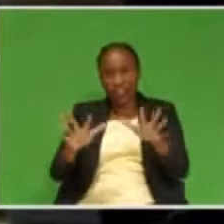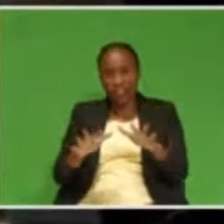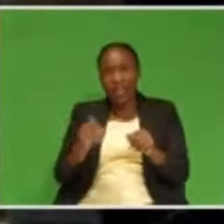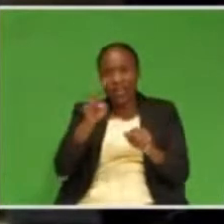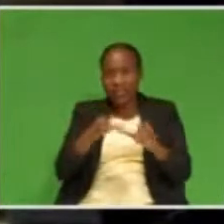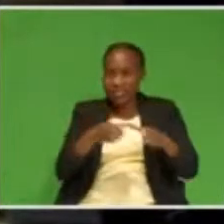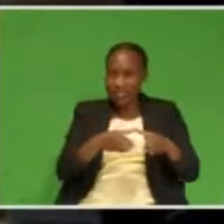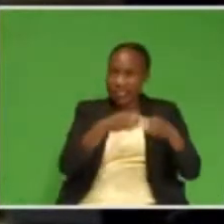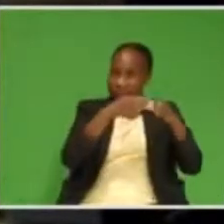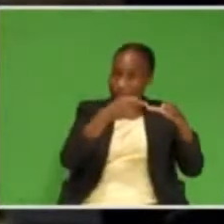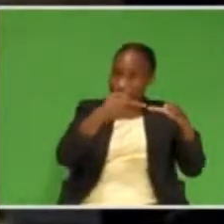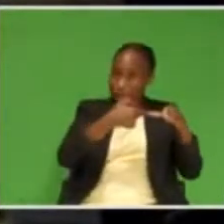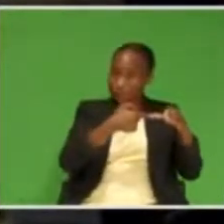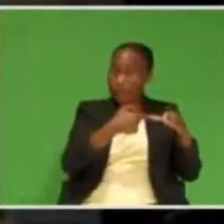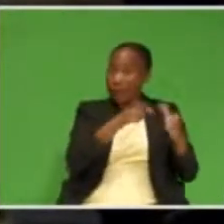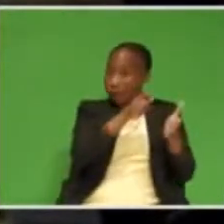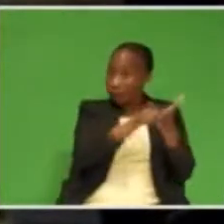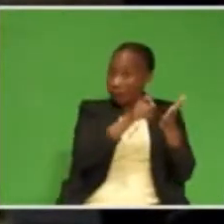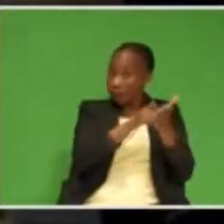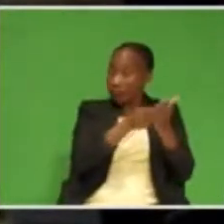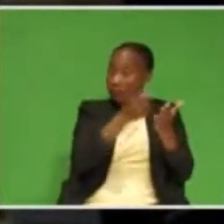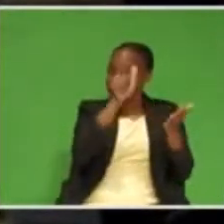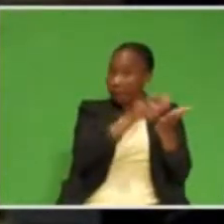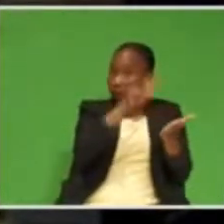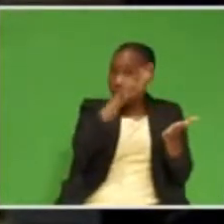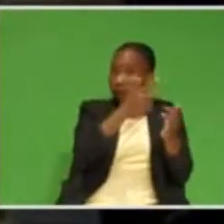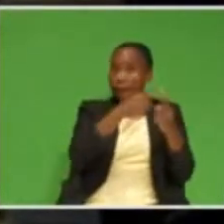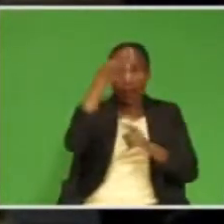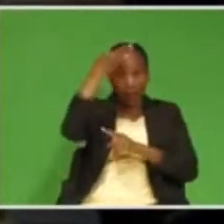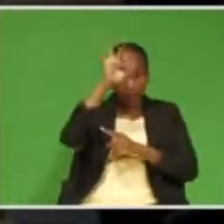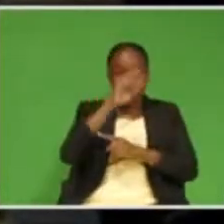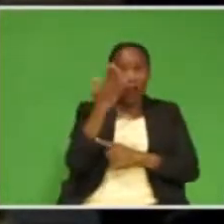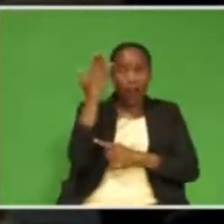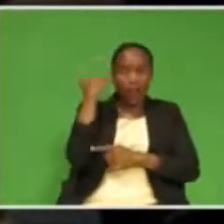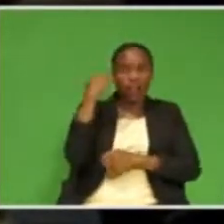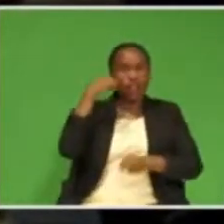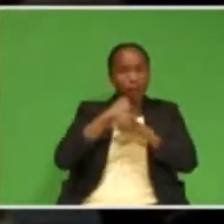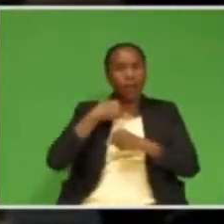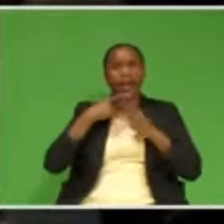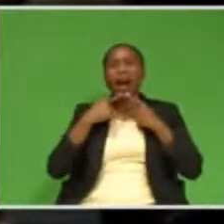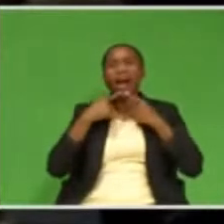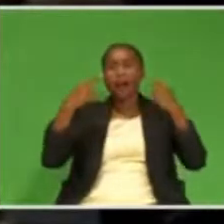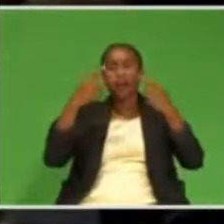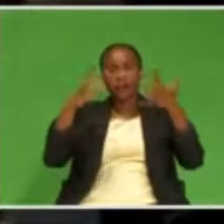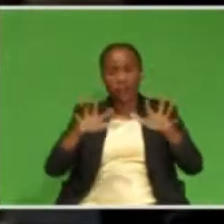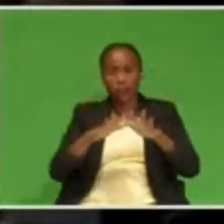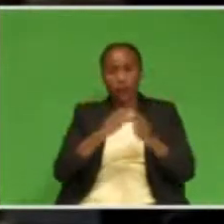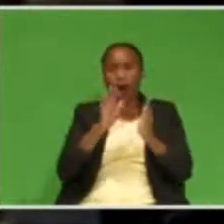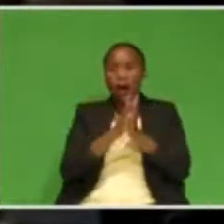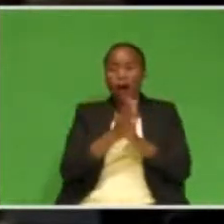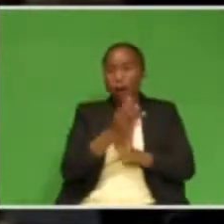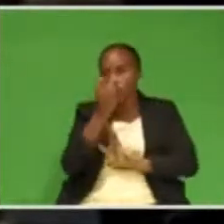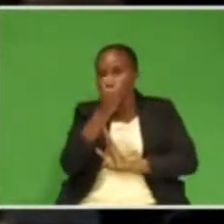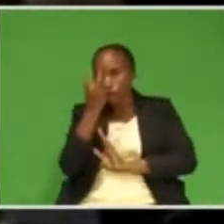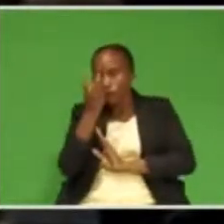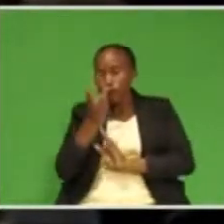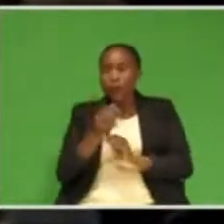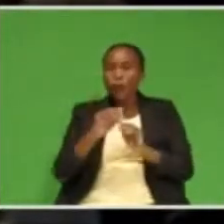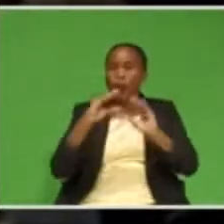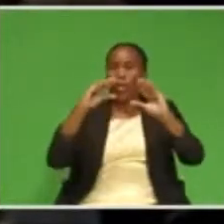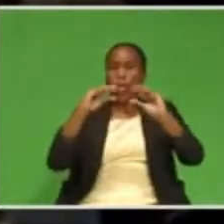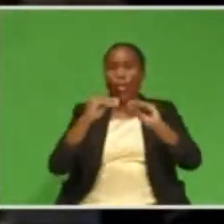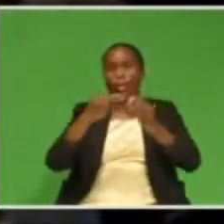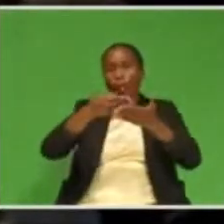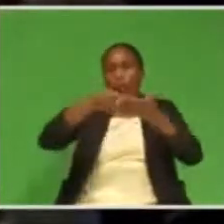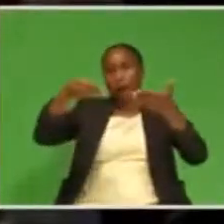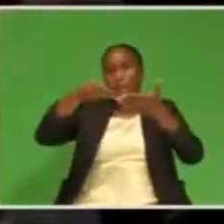is underwritten by government. Last year, I announced that we would be seeking to reduce red tape so